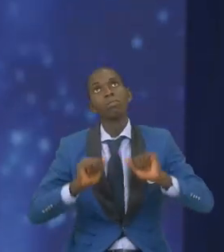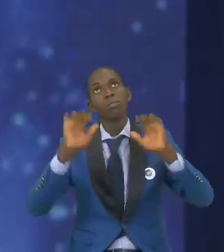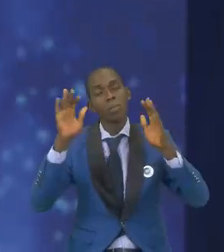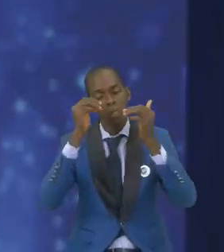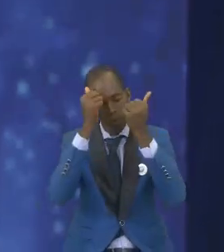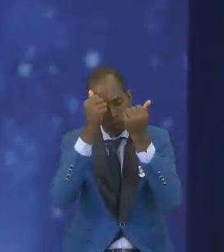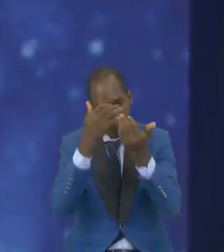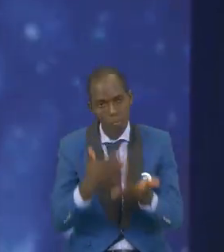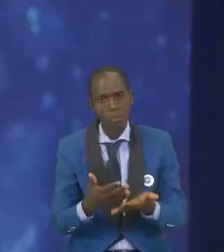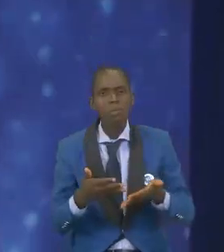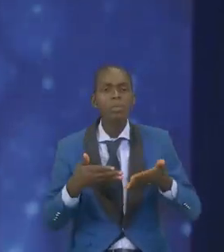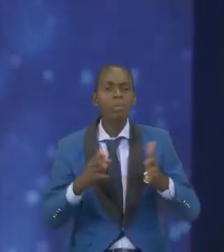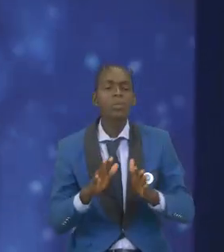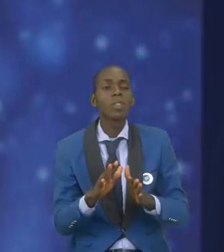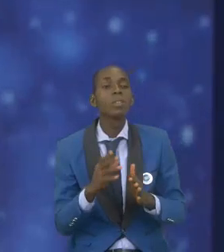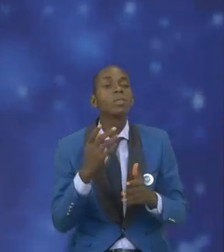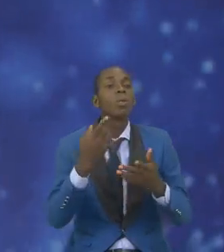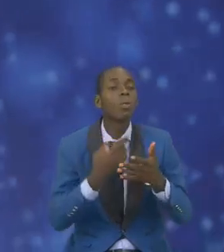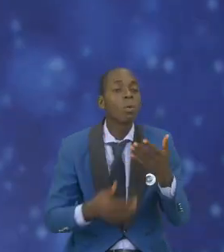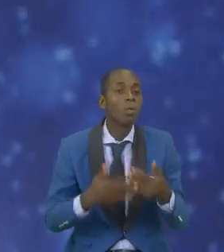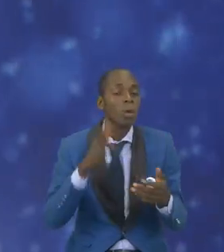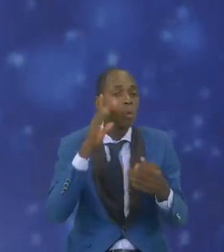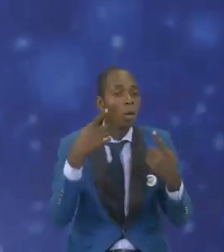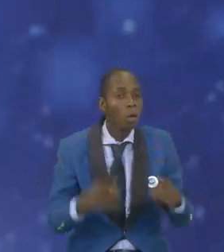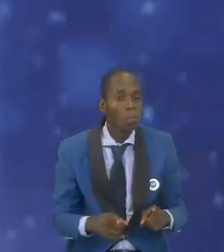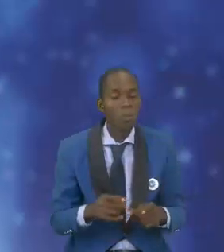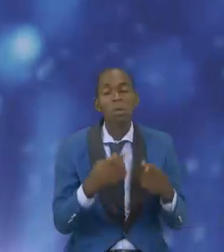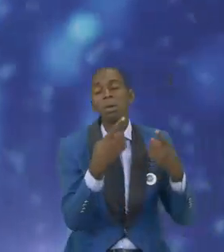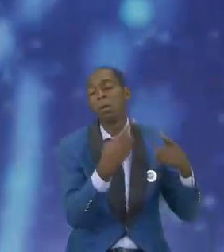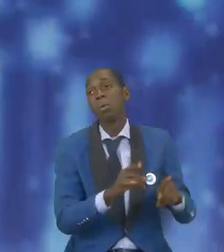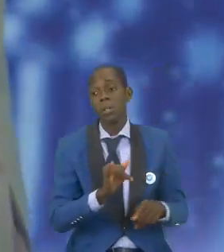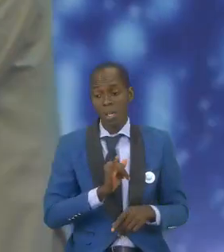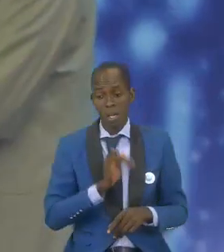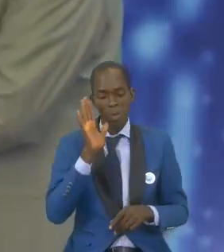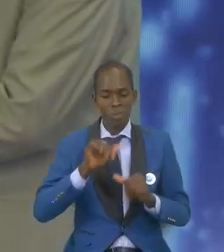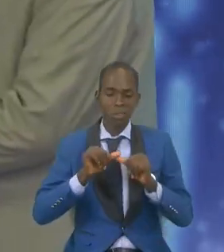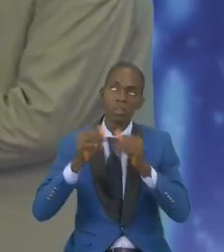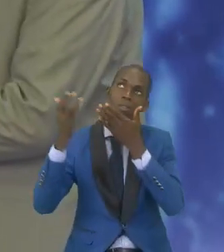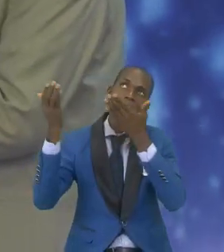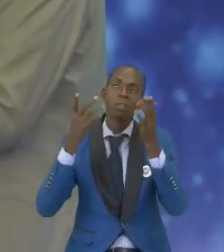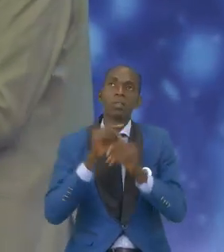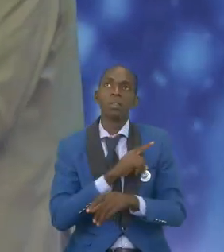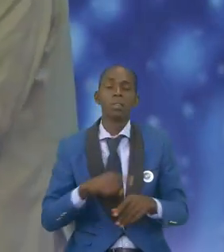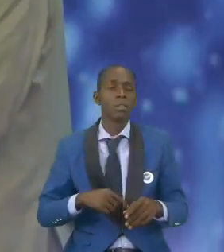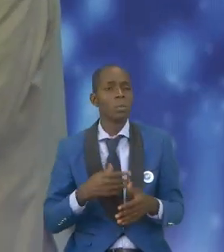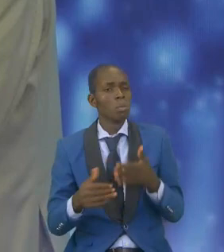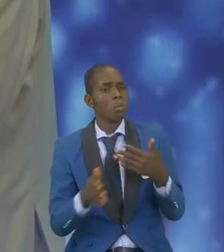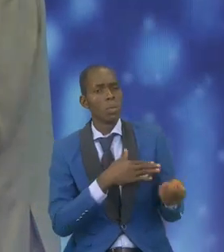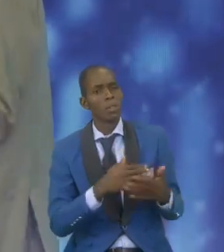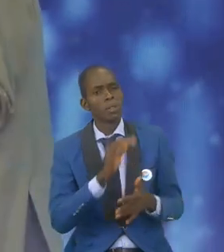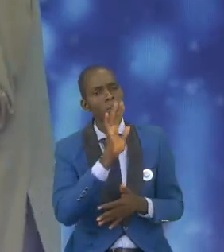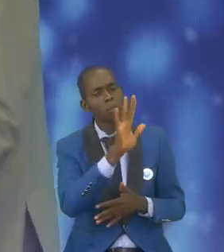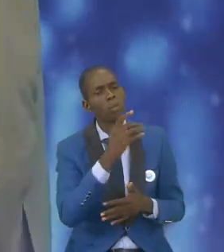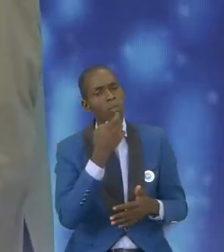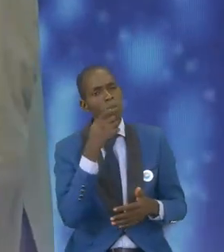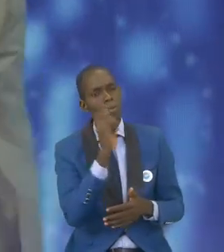will happen, happen. I will still serve the Lord. Let their decree be given out and